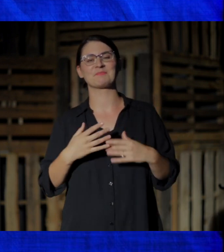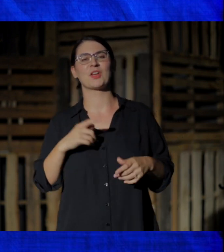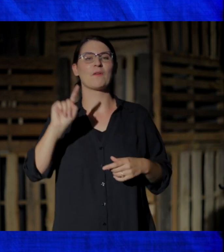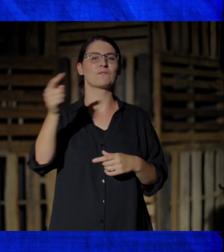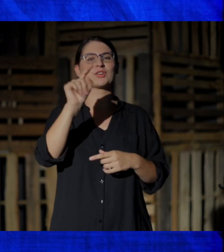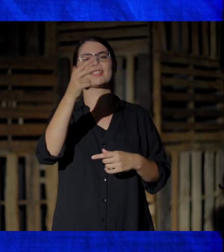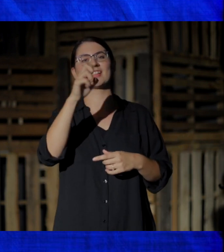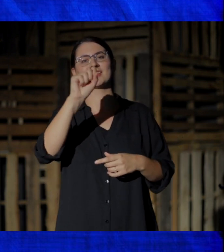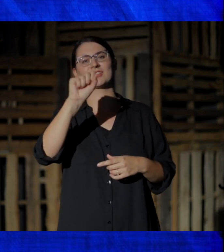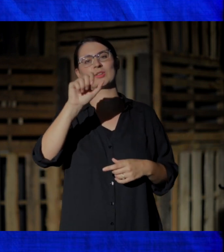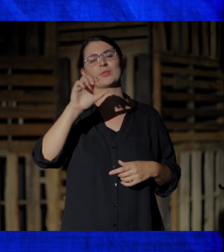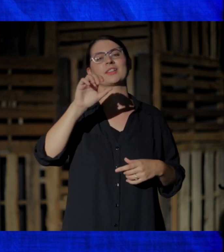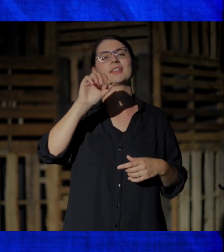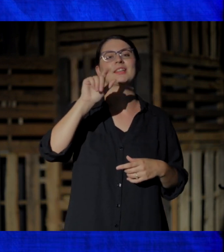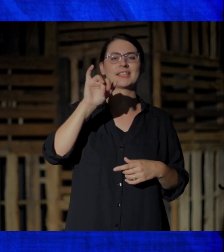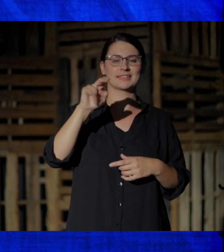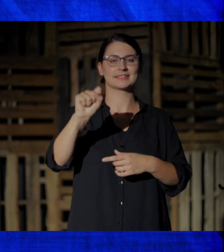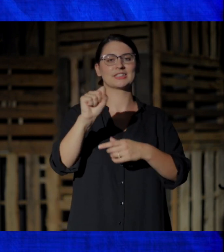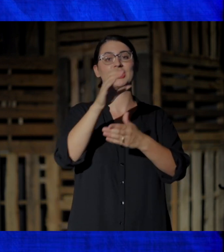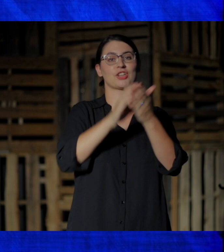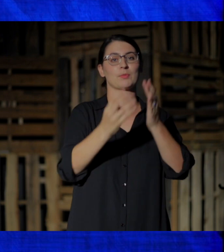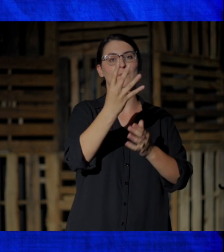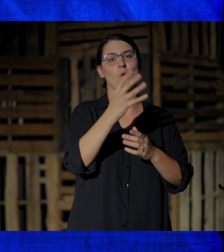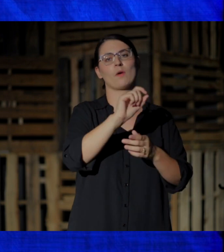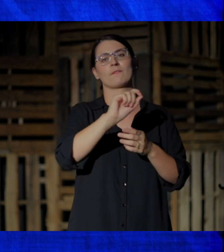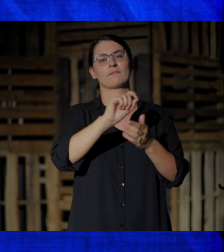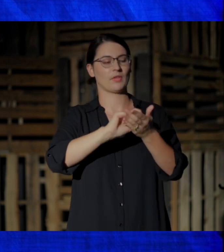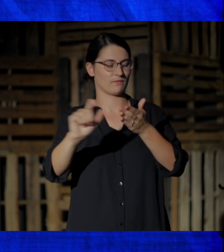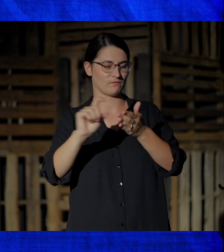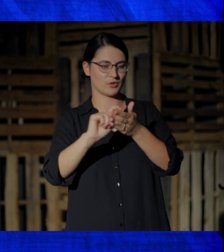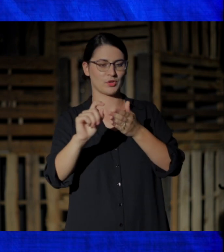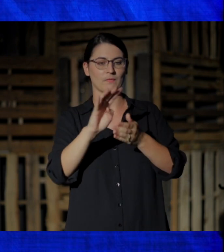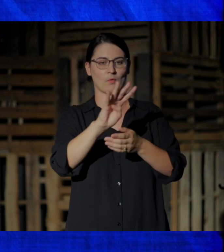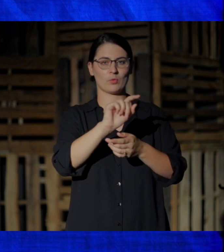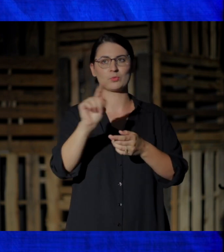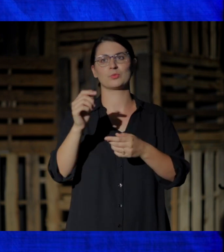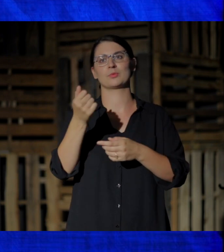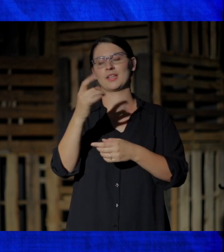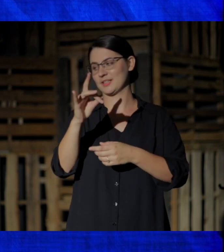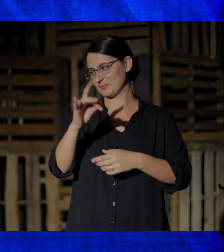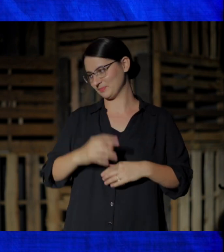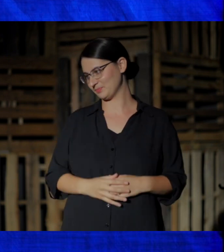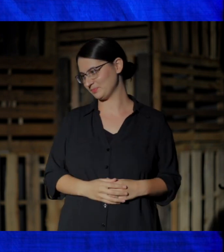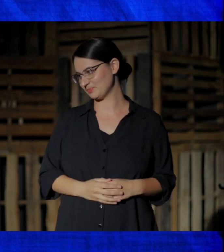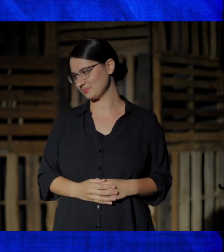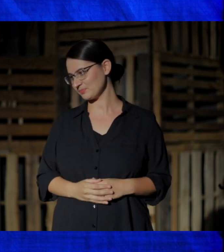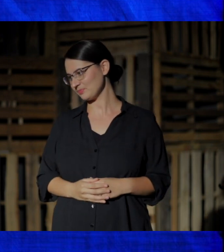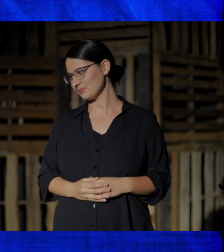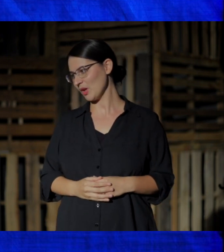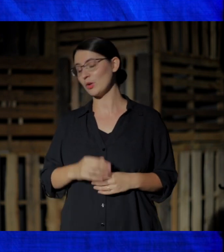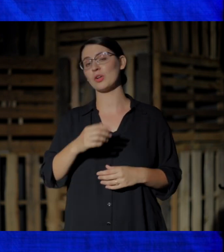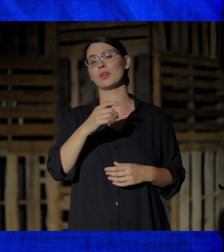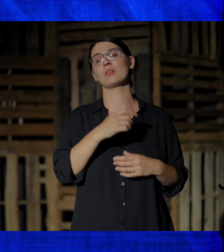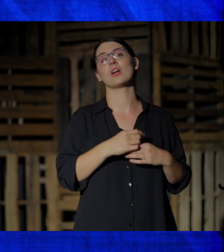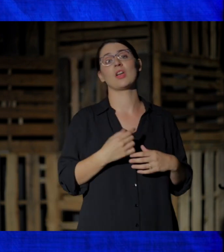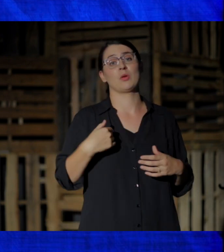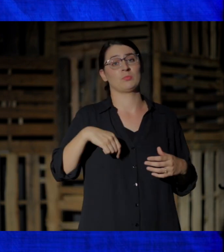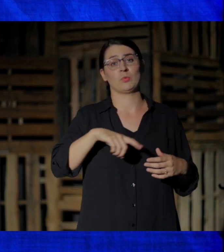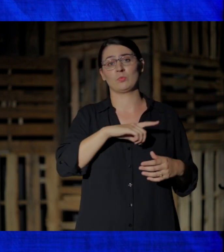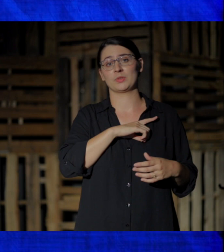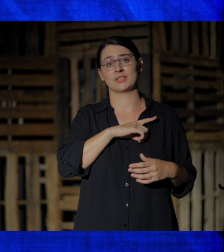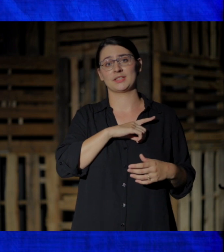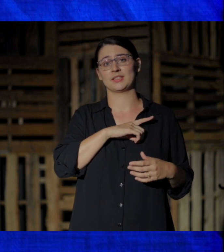verses 13 through 18. Could you stand with me as we read God's word? He says, "But we do not want